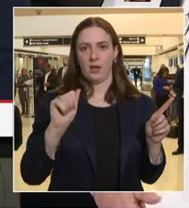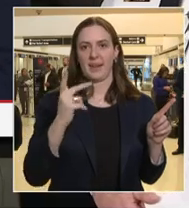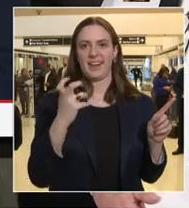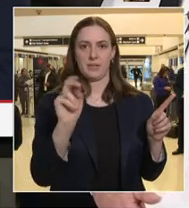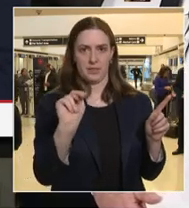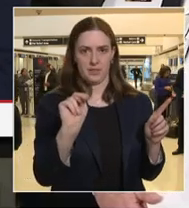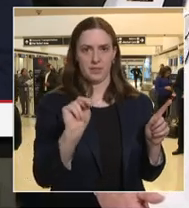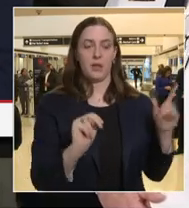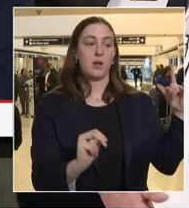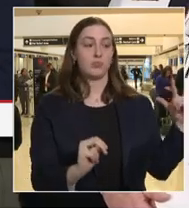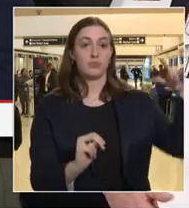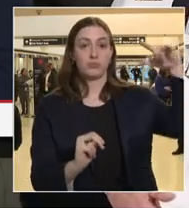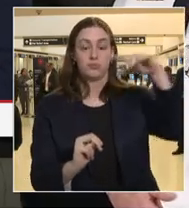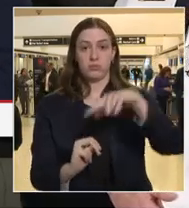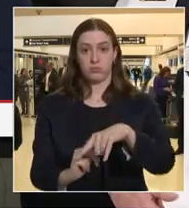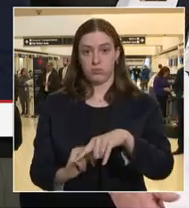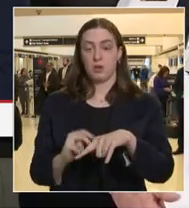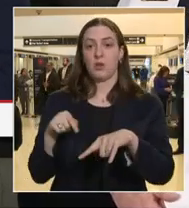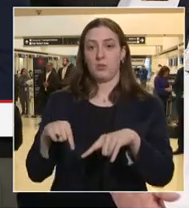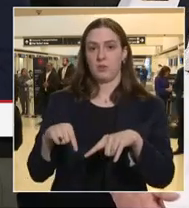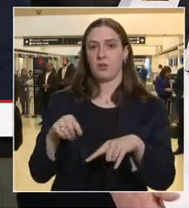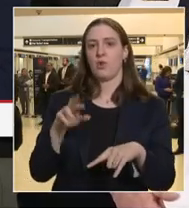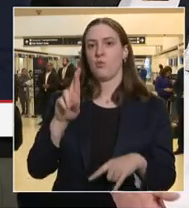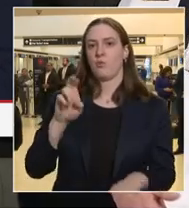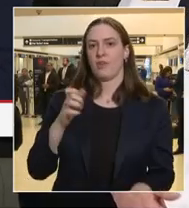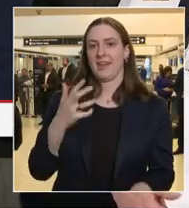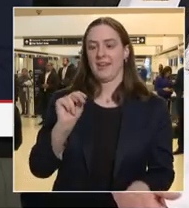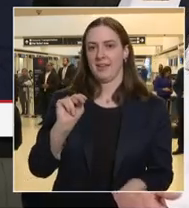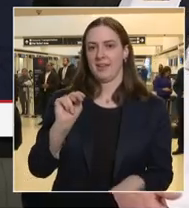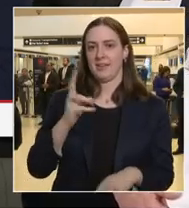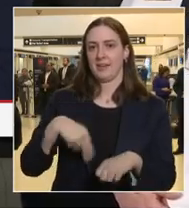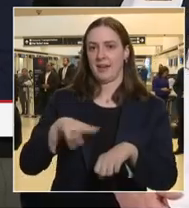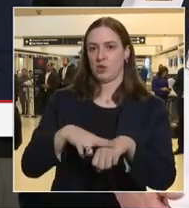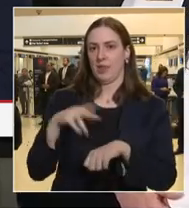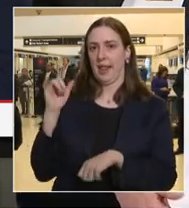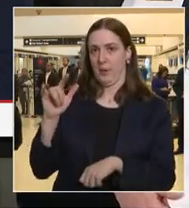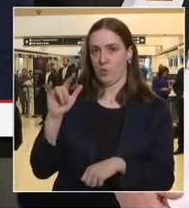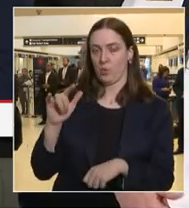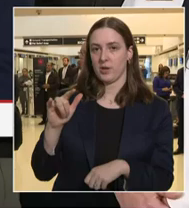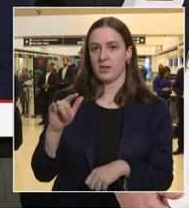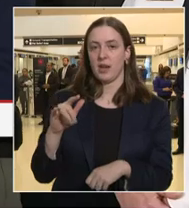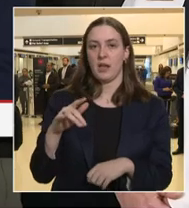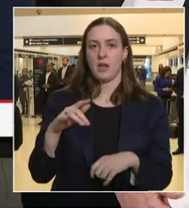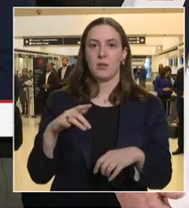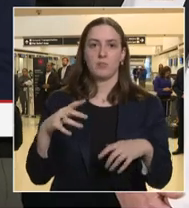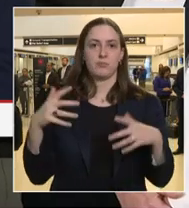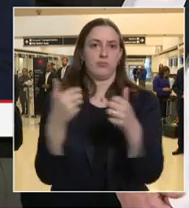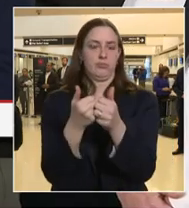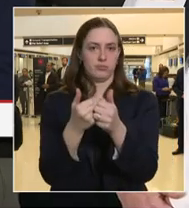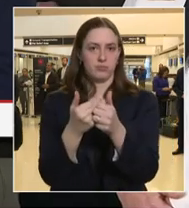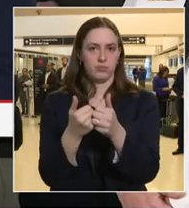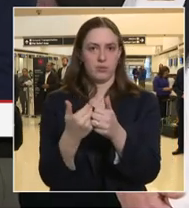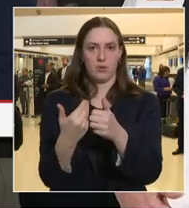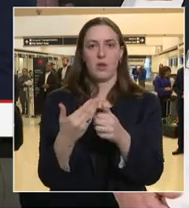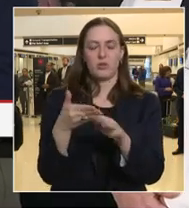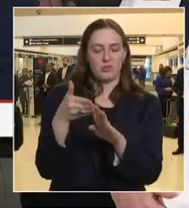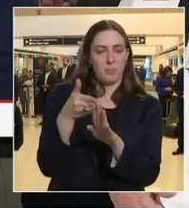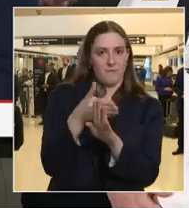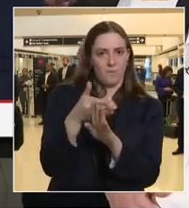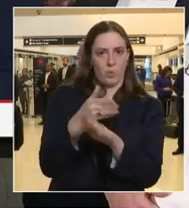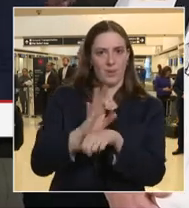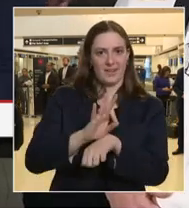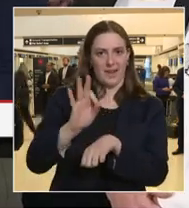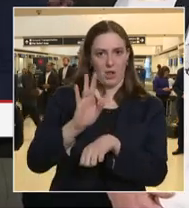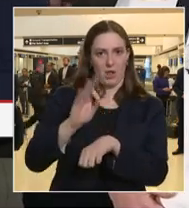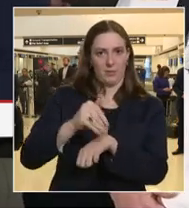National Airport, was involved in an accident just before 9 p.m. local time on final approach